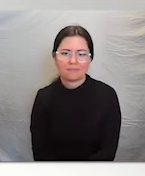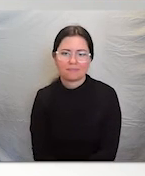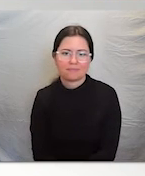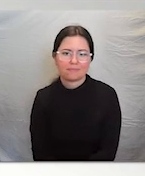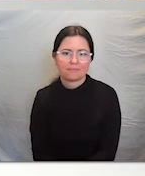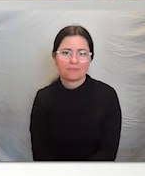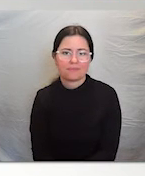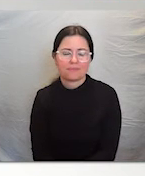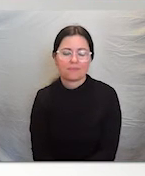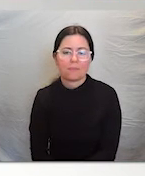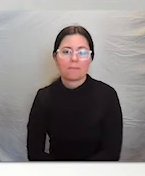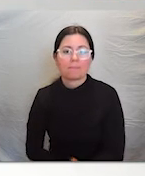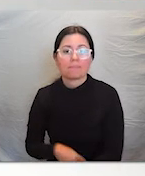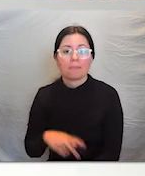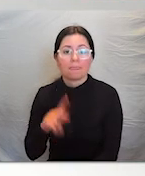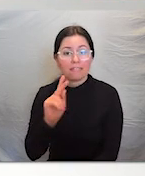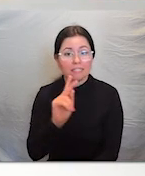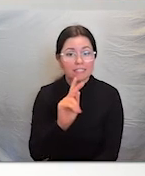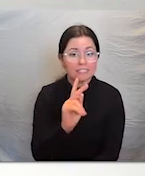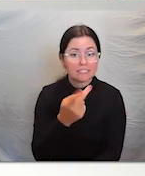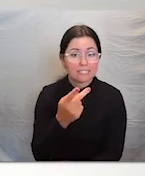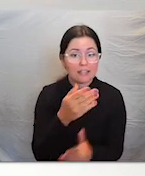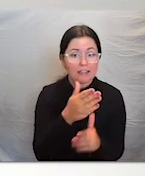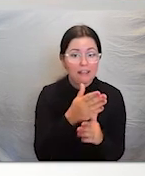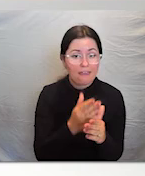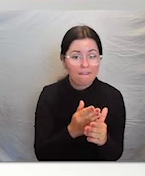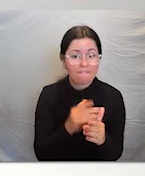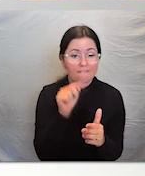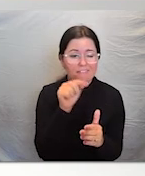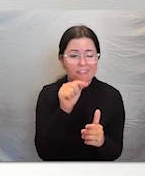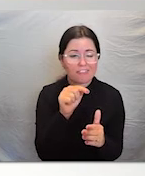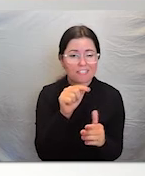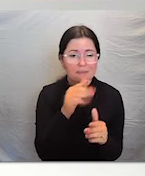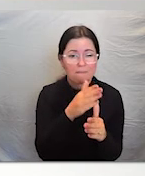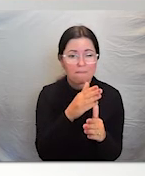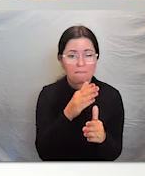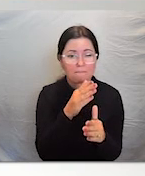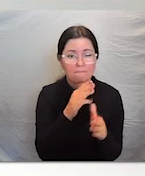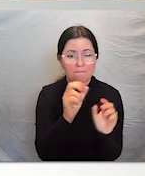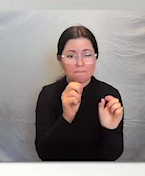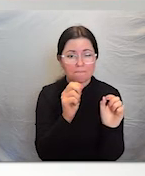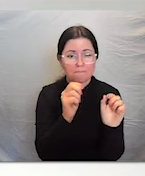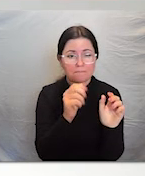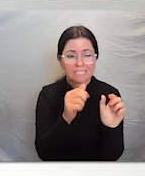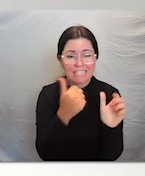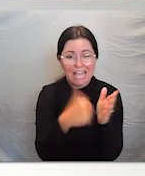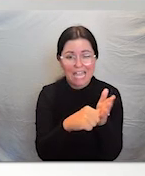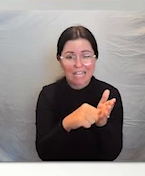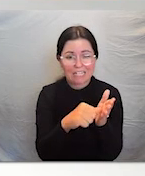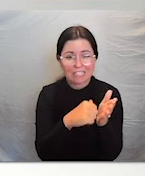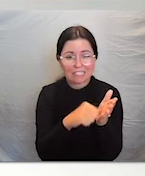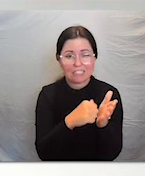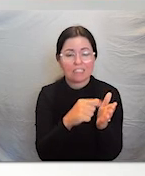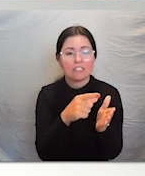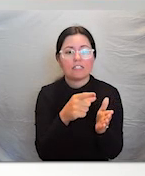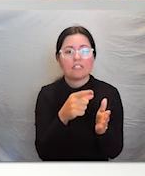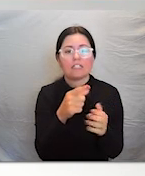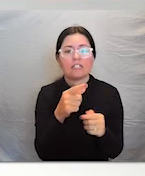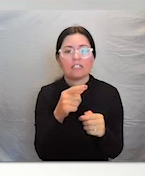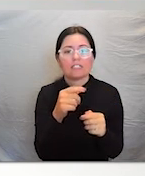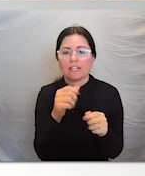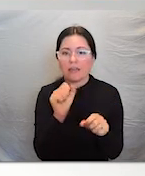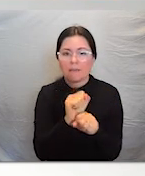The second half of this portion is about how an employer cannot ask for your